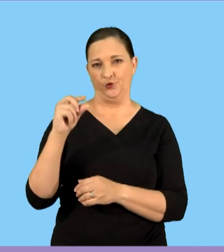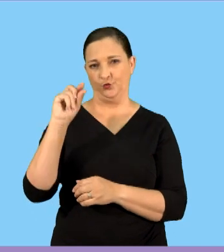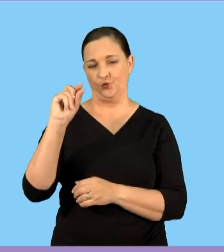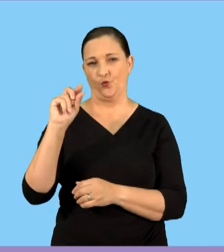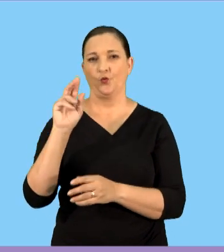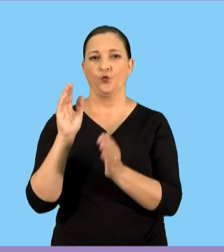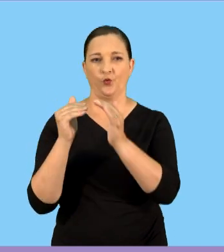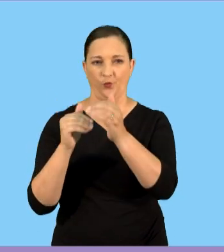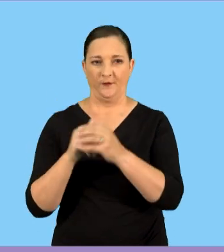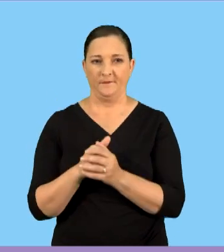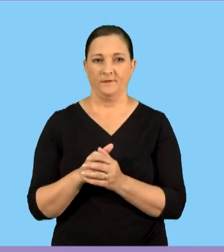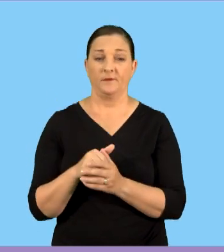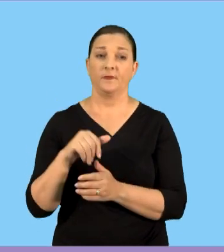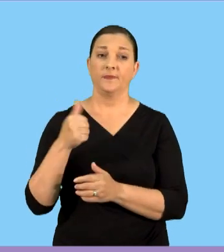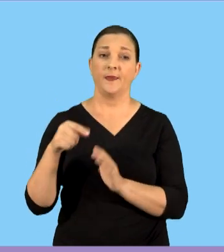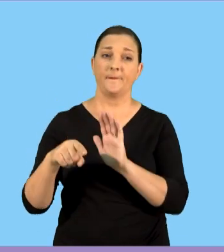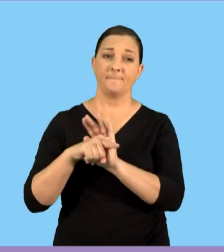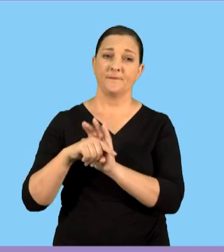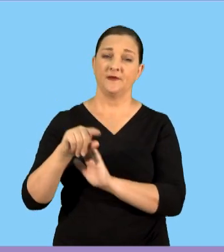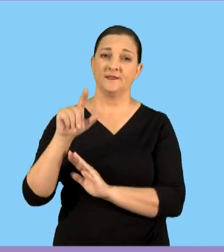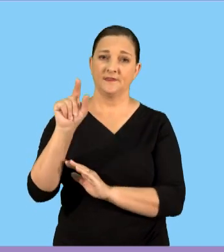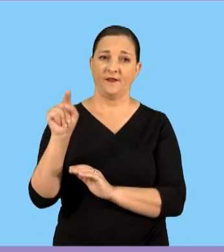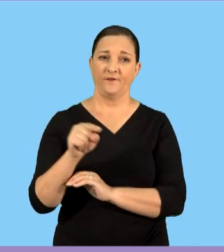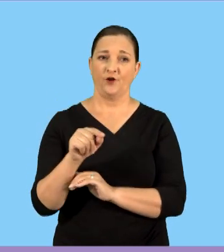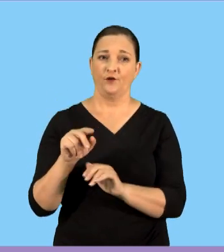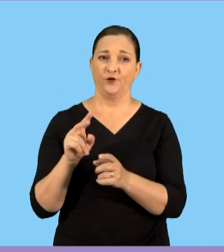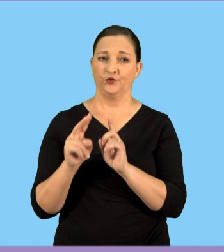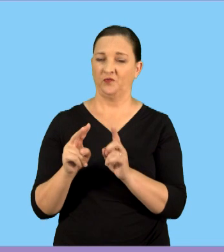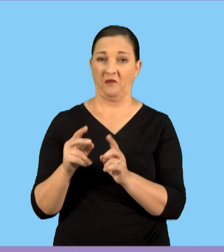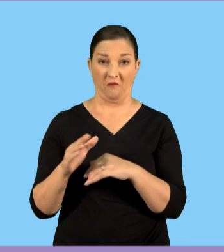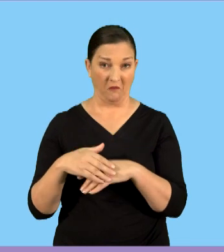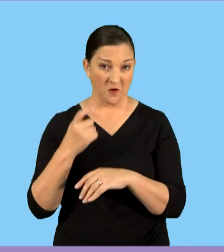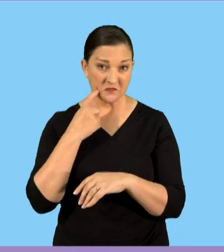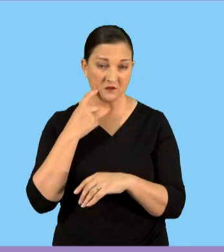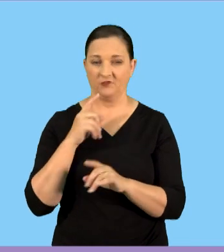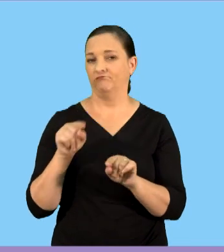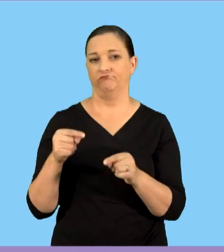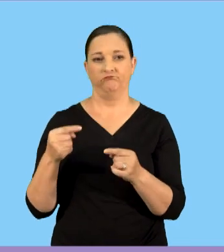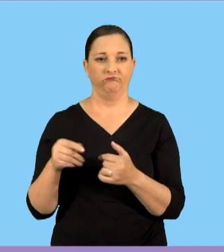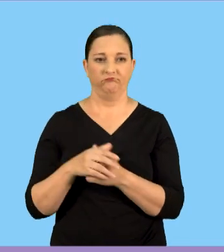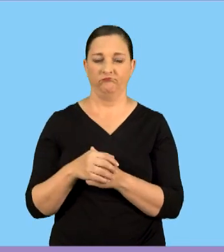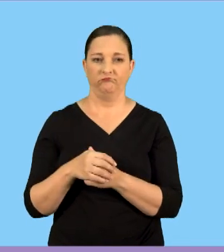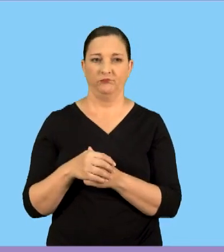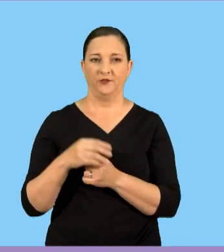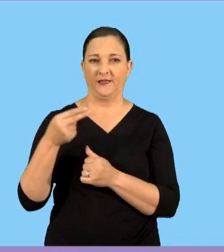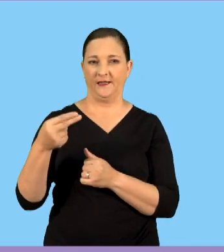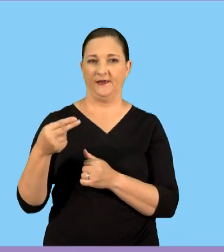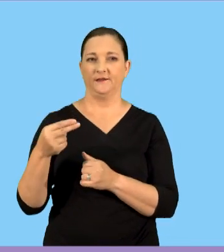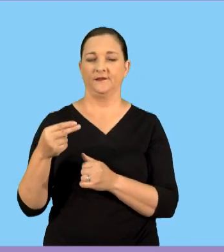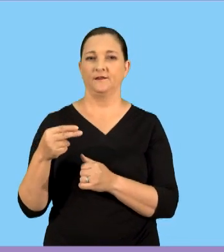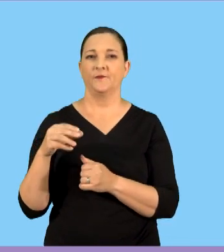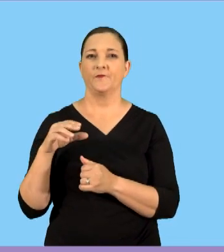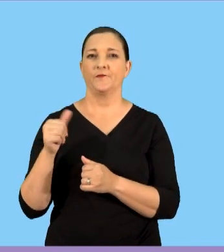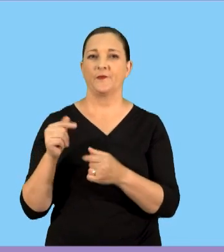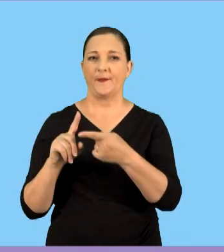the h squared. We minus 7/12, that can't be simplified any further. And then